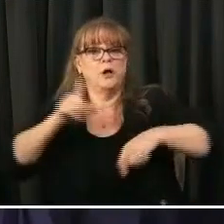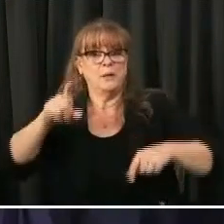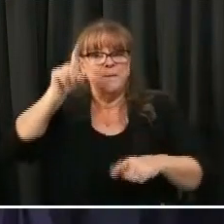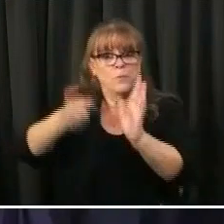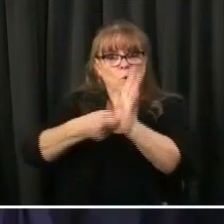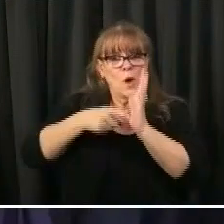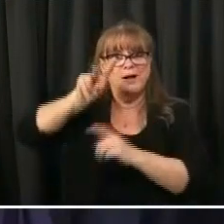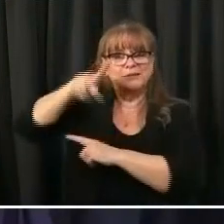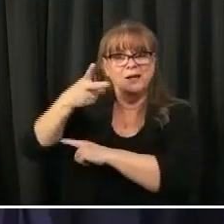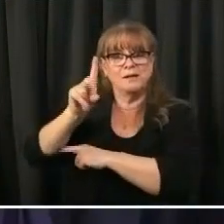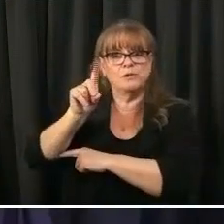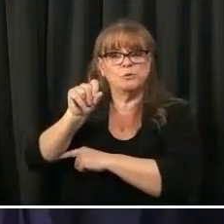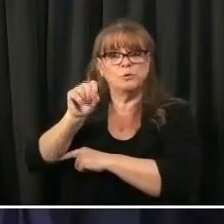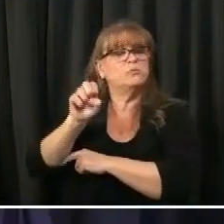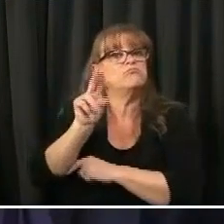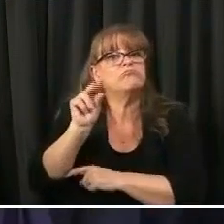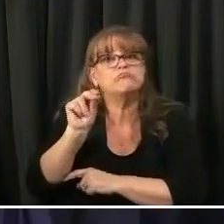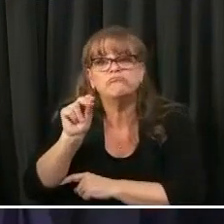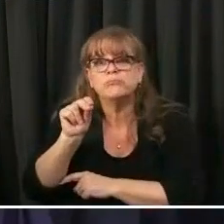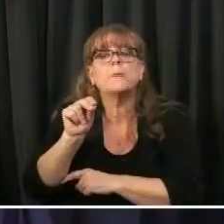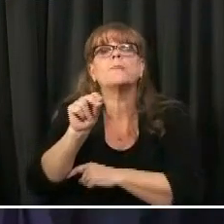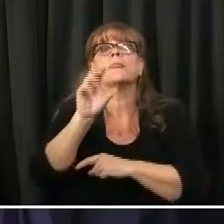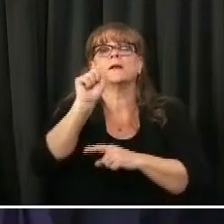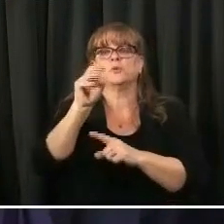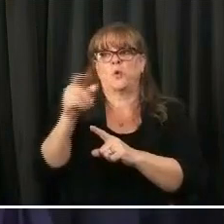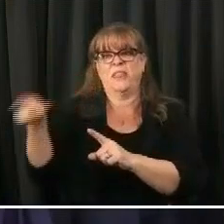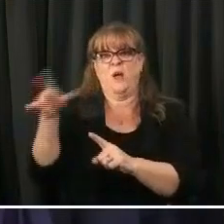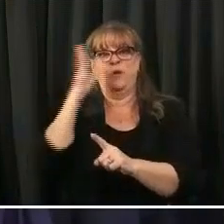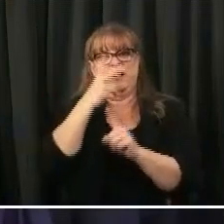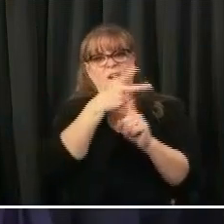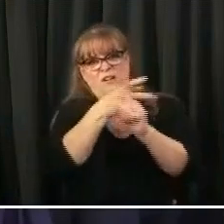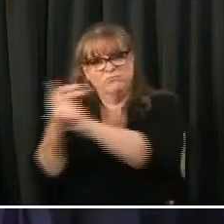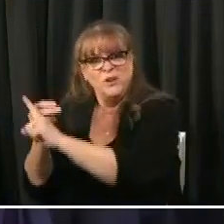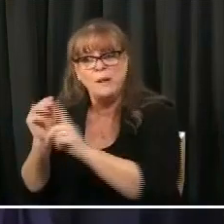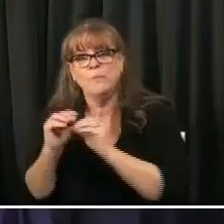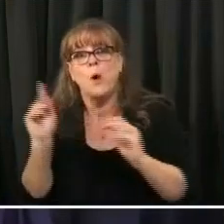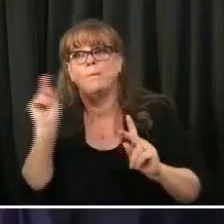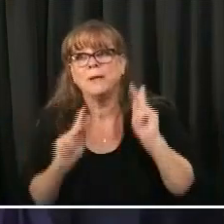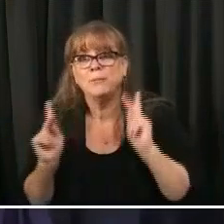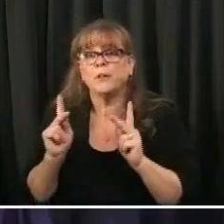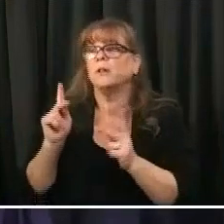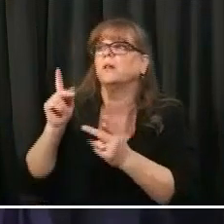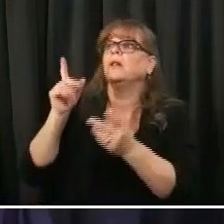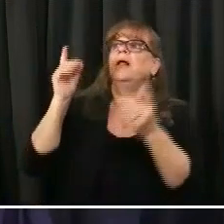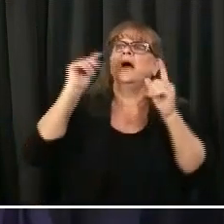administered, the quicker, the more we receive, the more we can get back to jobs and growth and our way of life.